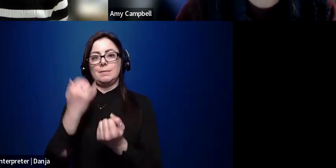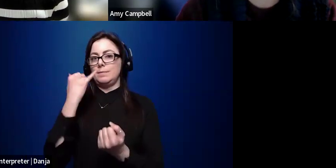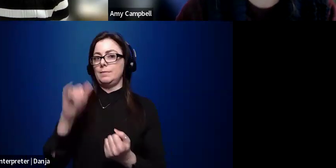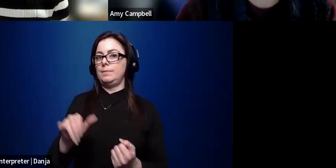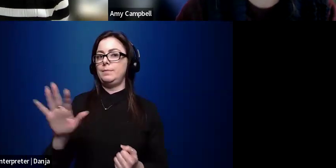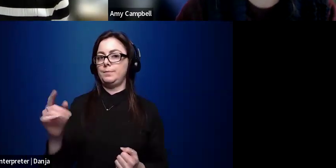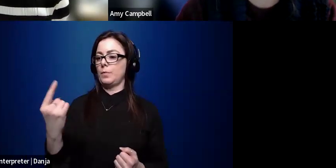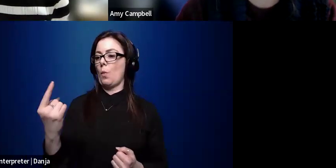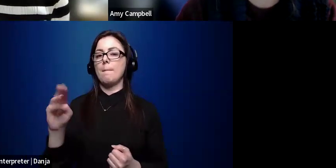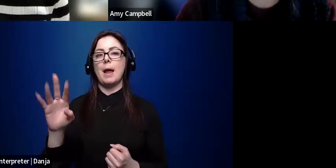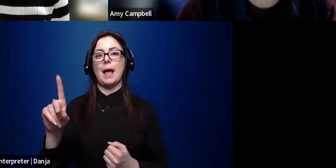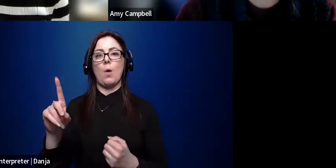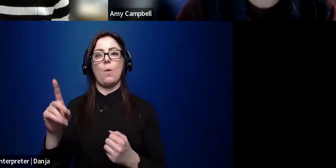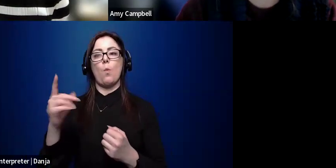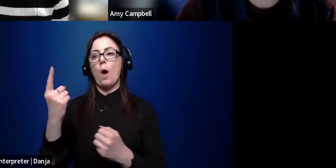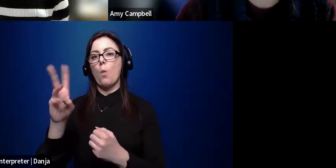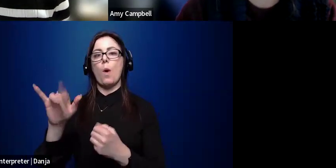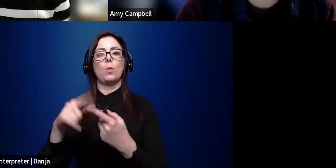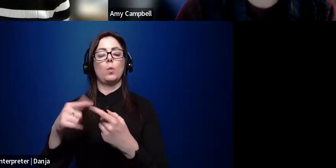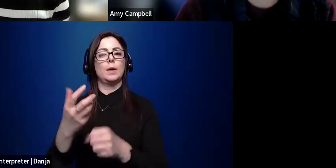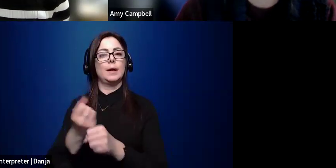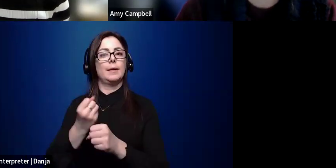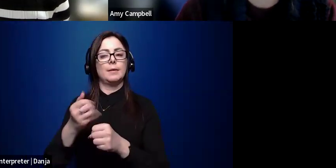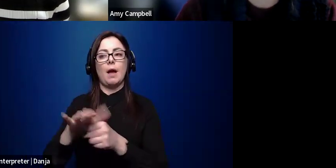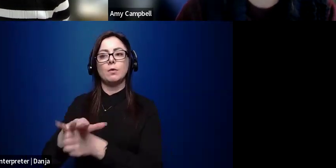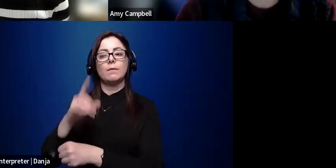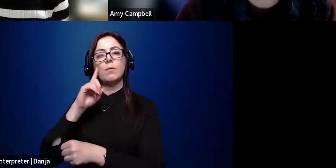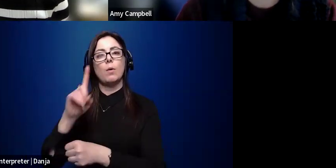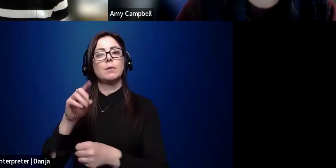get their needs met. So